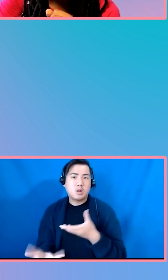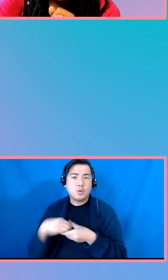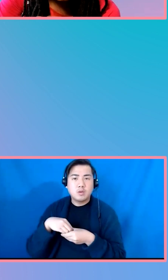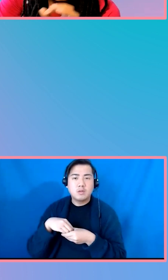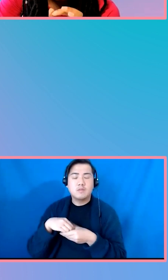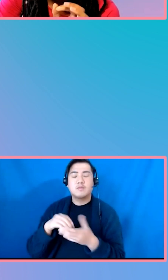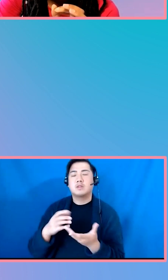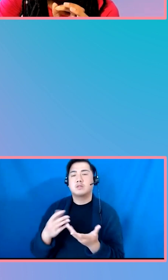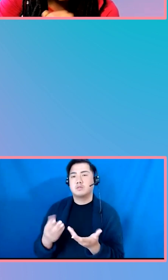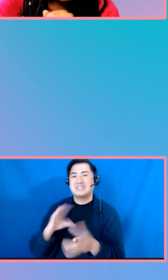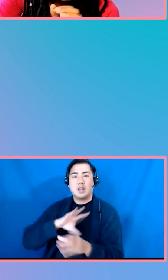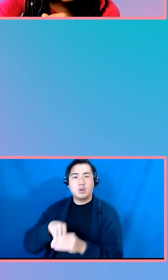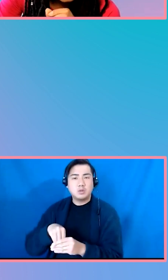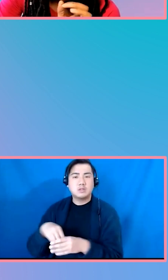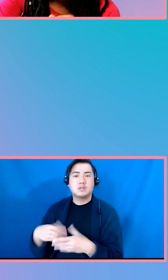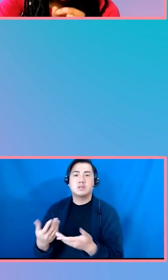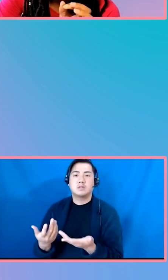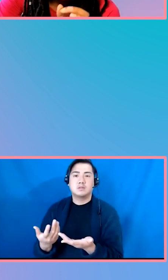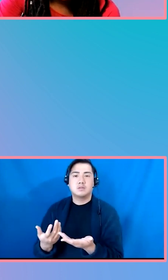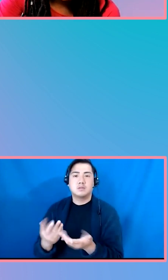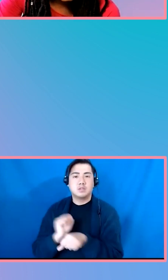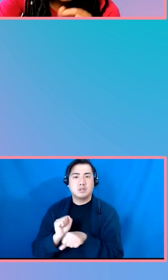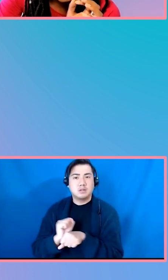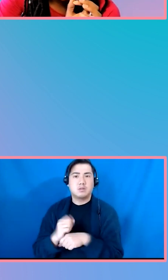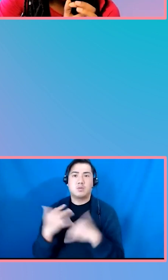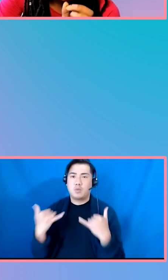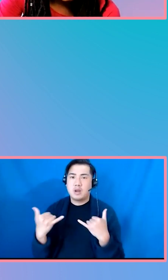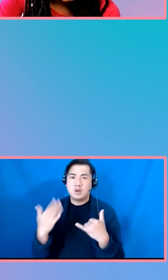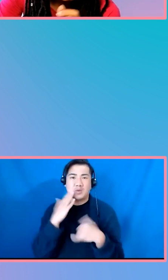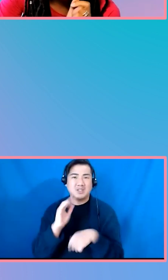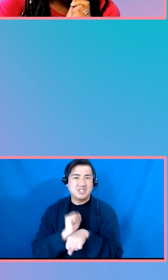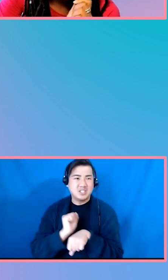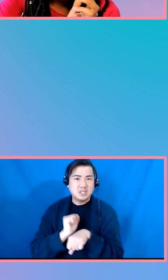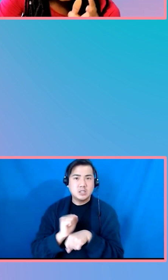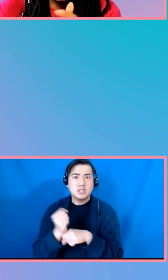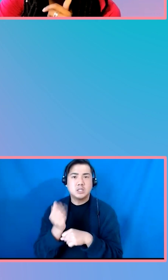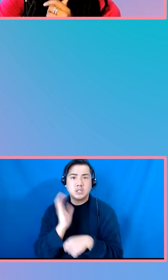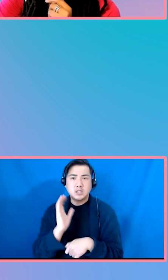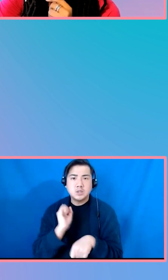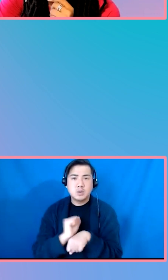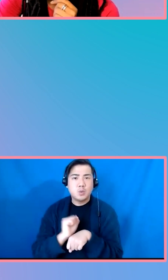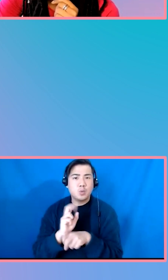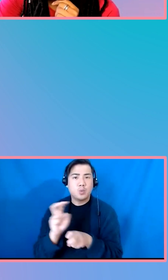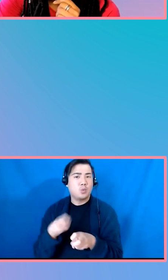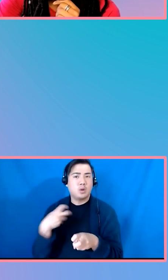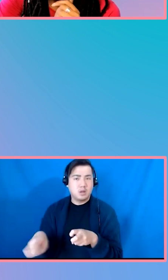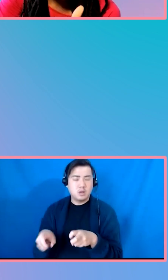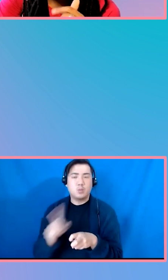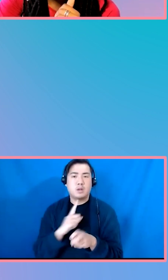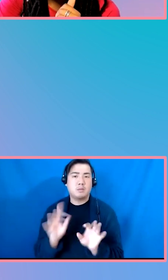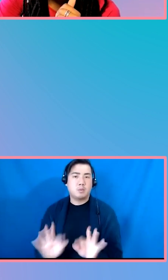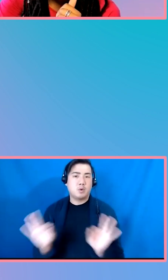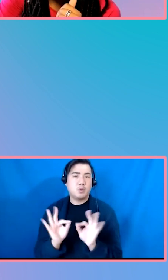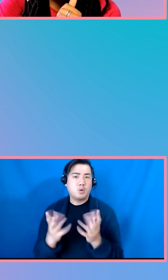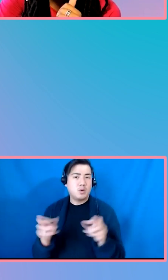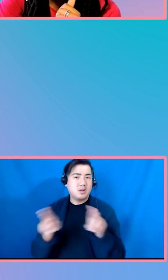of hiring, and you want to make sure that your job ads, your job descriptions are really standing out. And